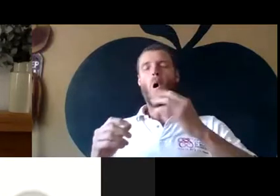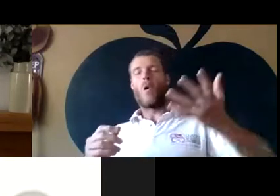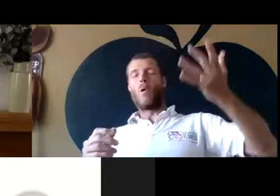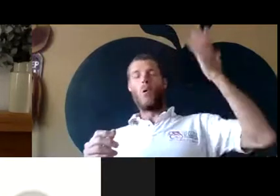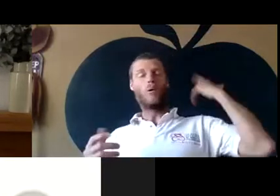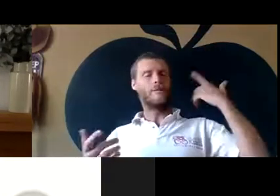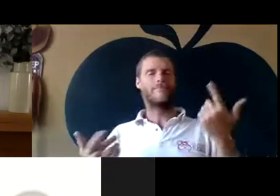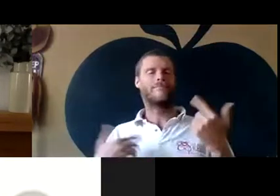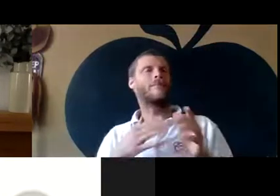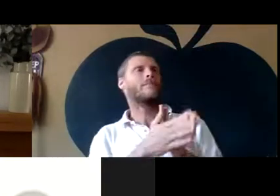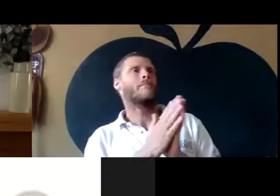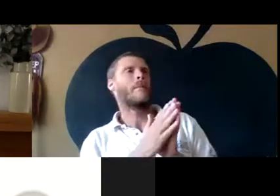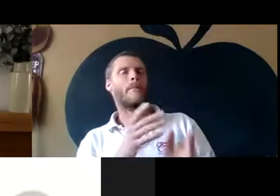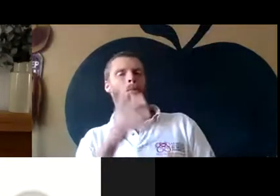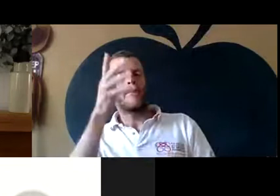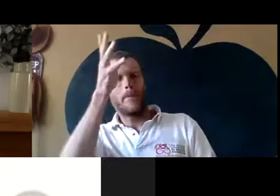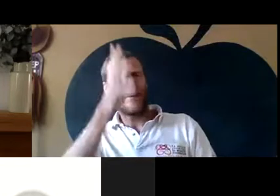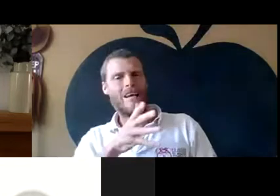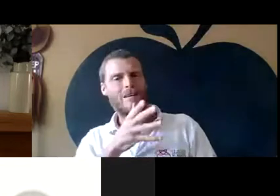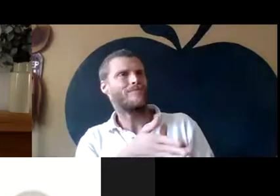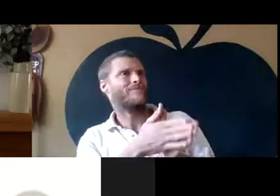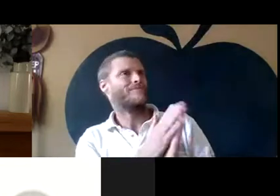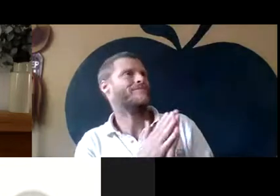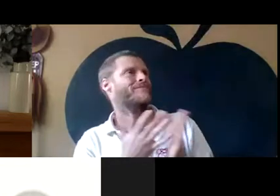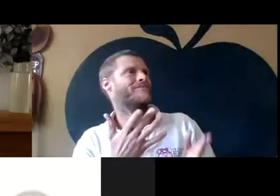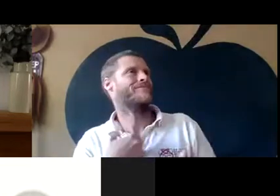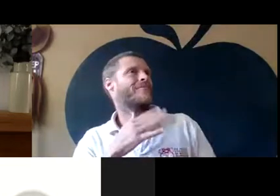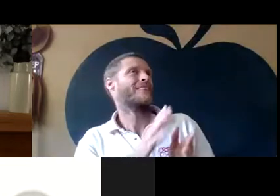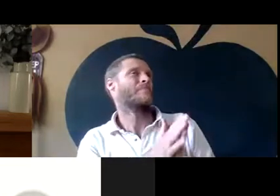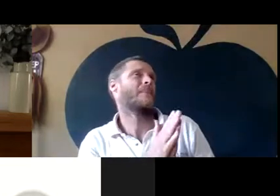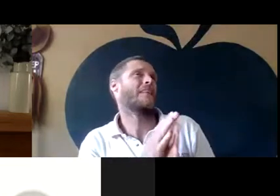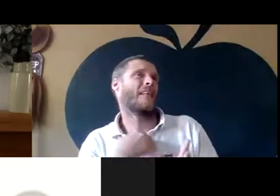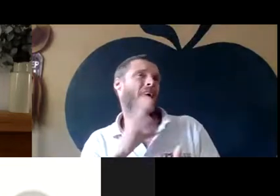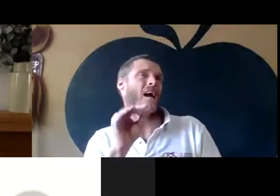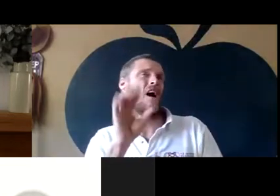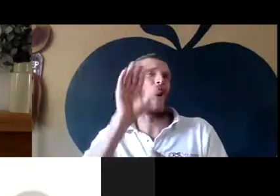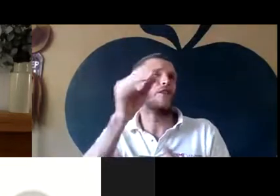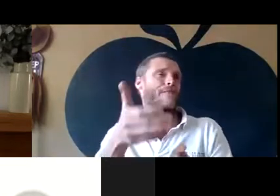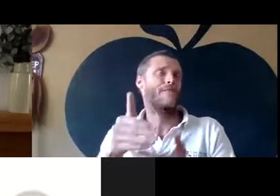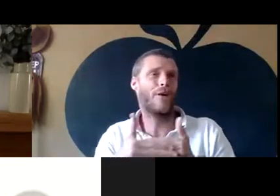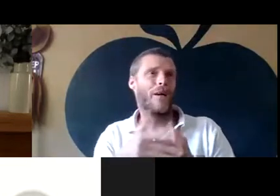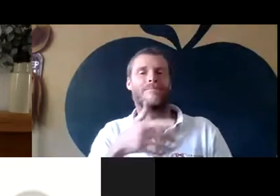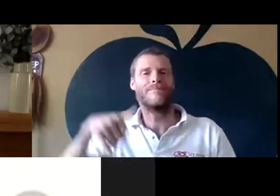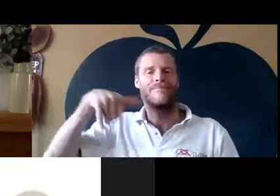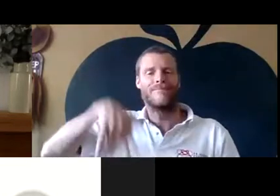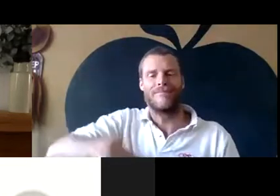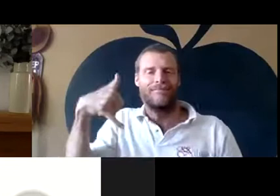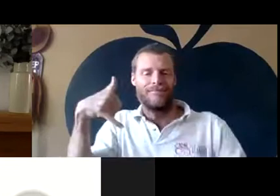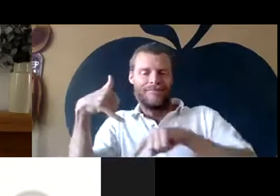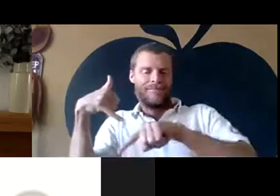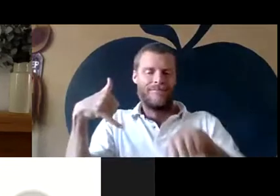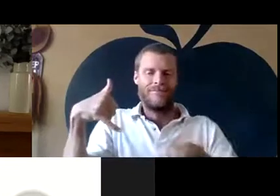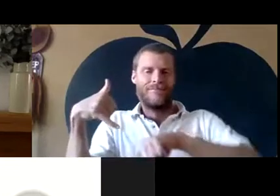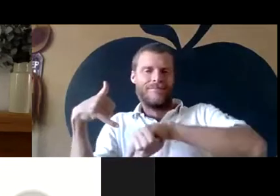technology. As a deaf person, in the olden days, you had to ask your parents continuously, please can you ask